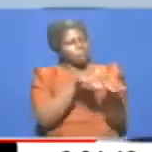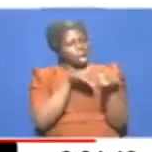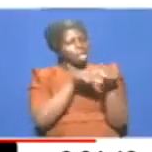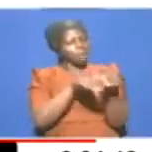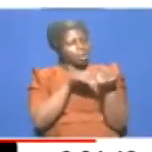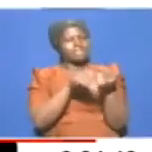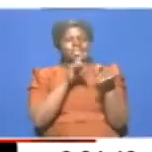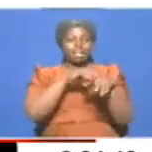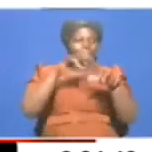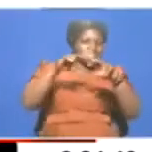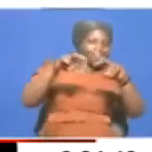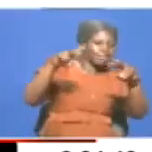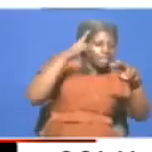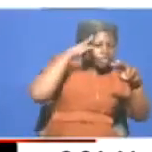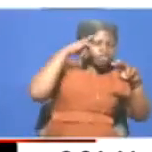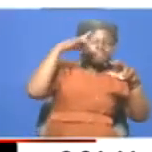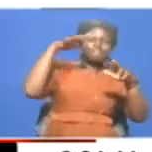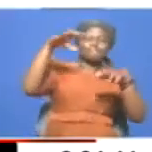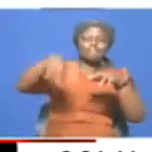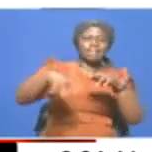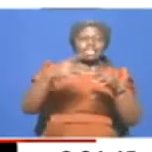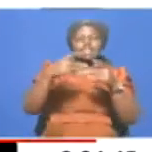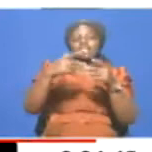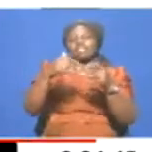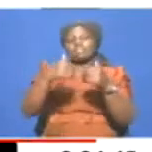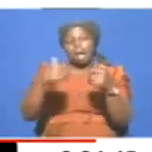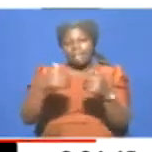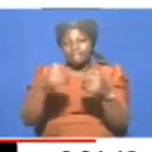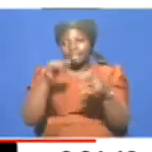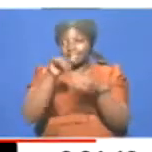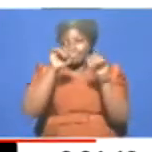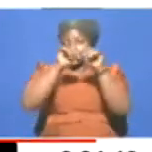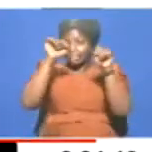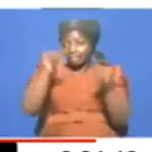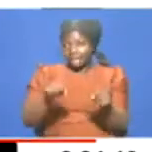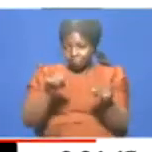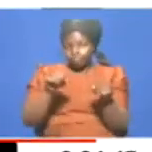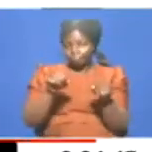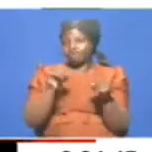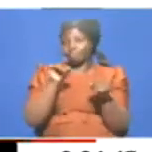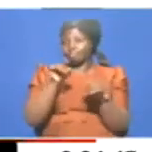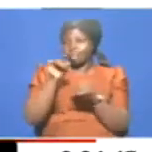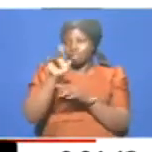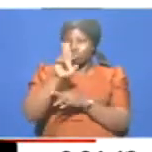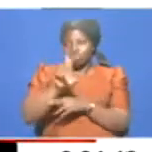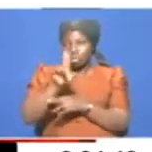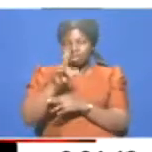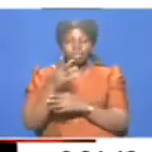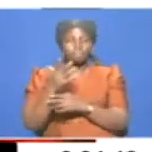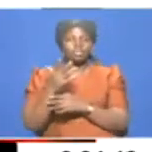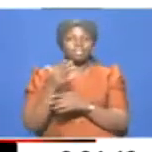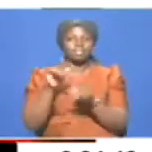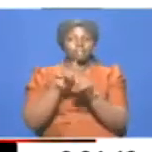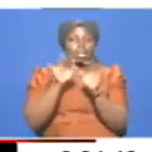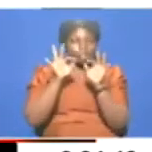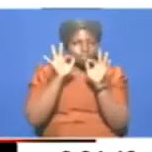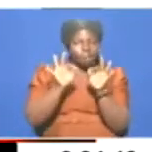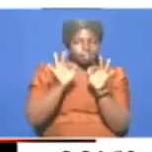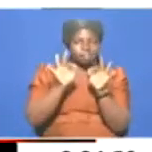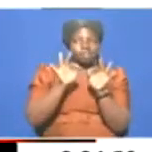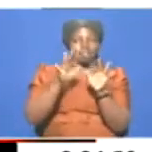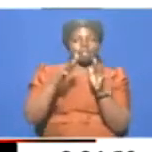parking space. The system is embedded in one of the sub-modules of the adaptive traffic system as a smart parking management